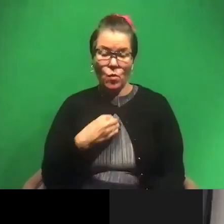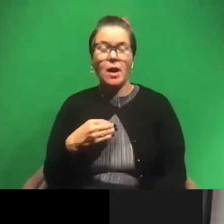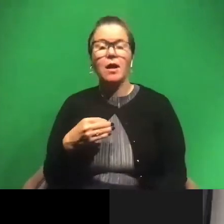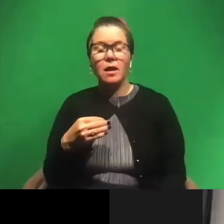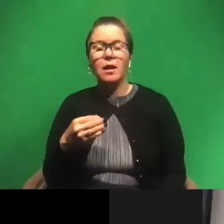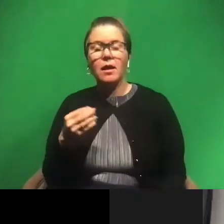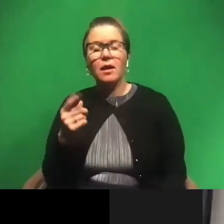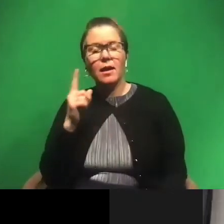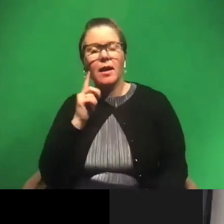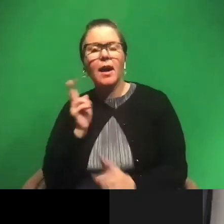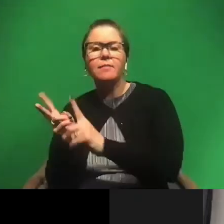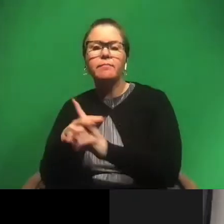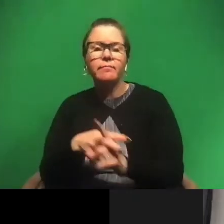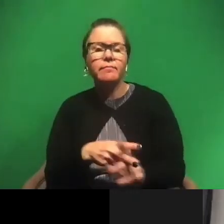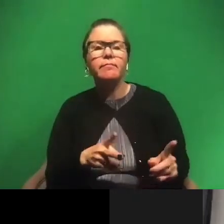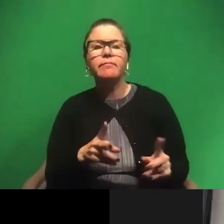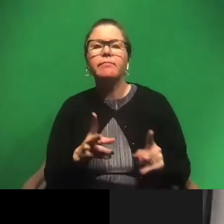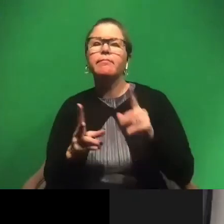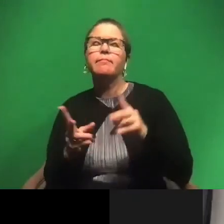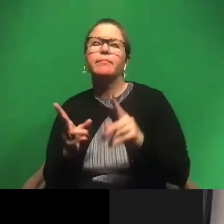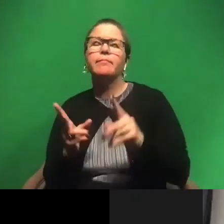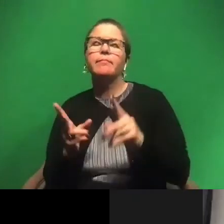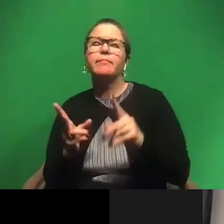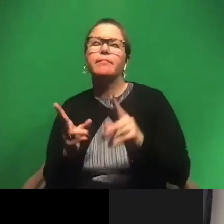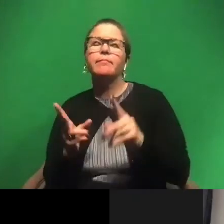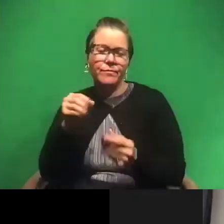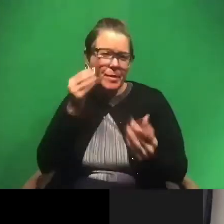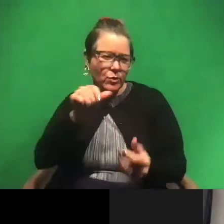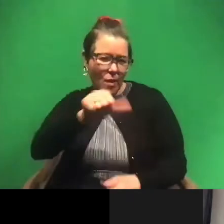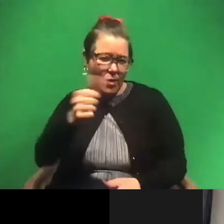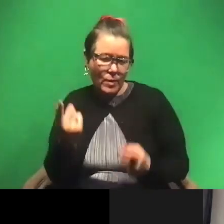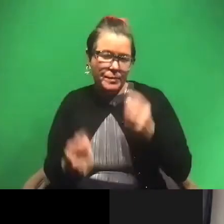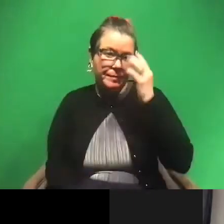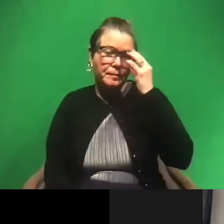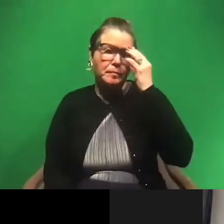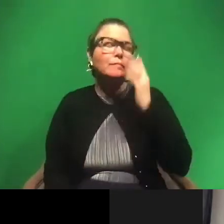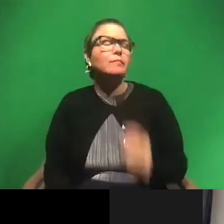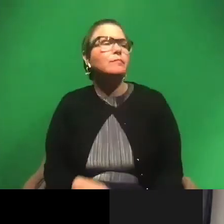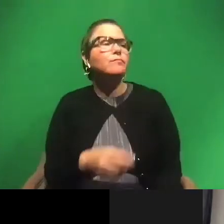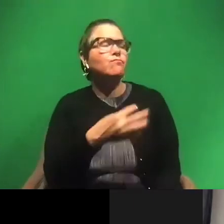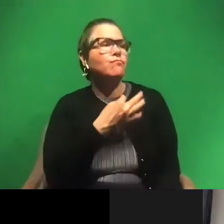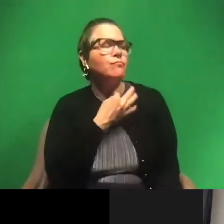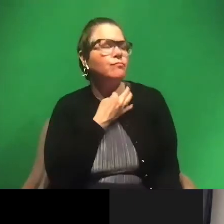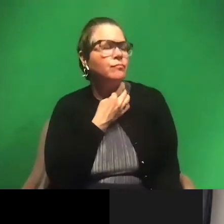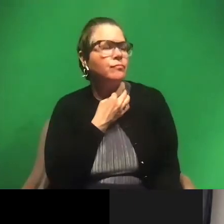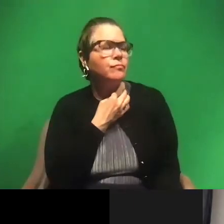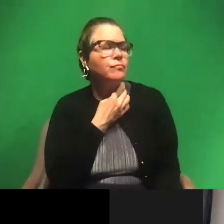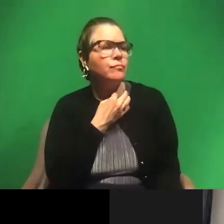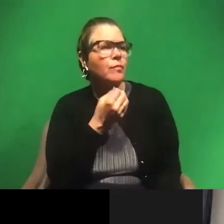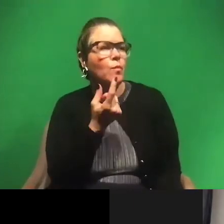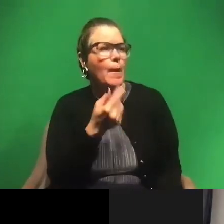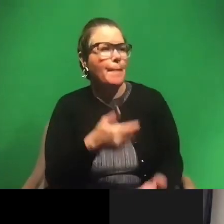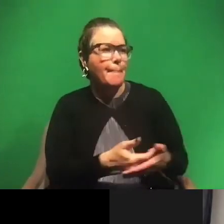happening with the other one. Awesome. Anisha would like to know, what are baby abalone